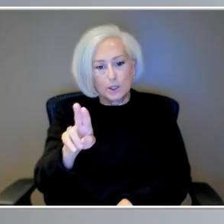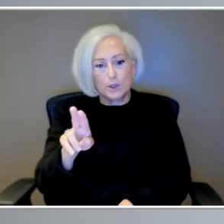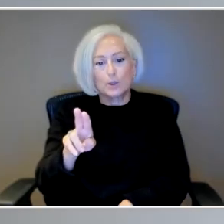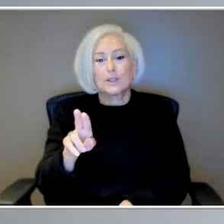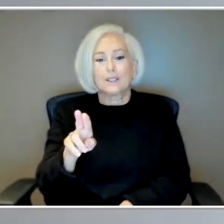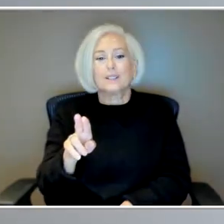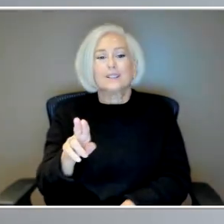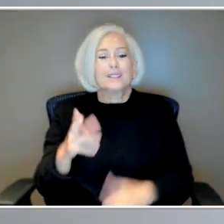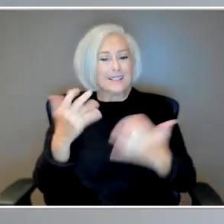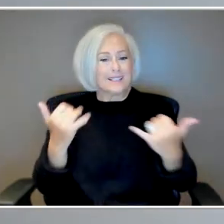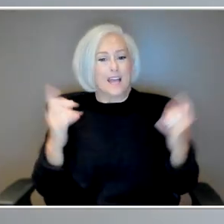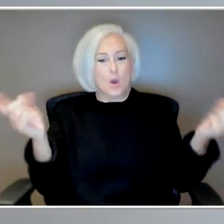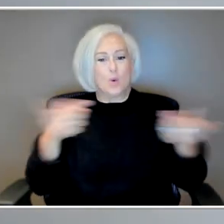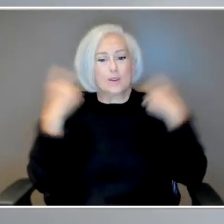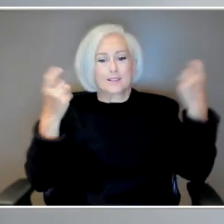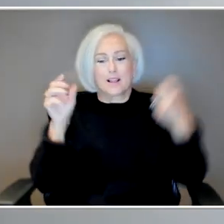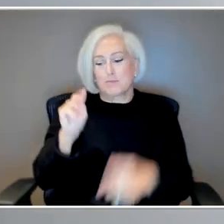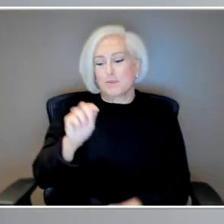7th.